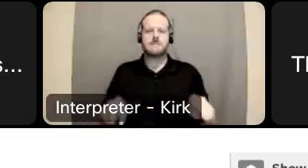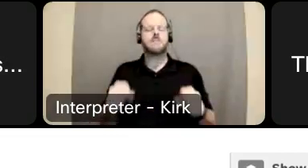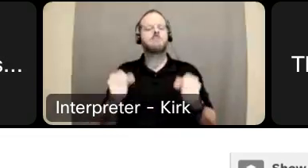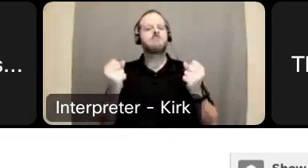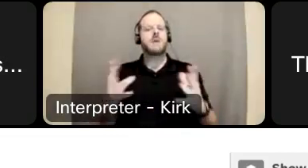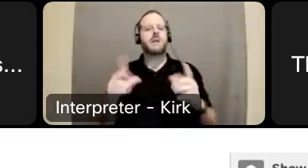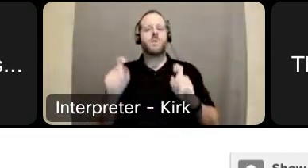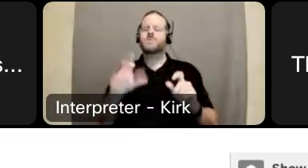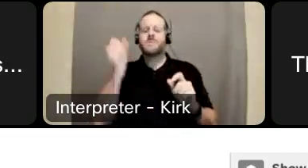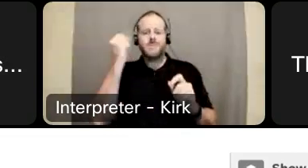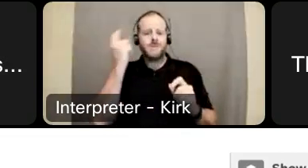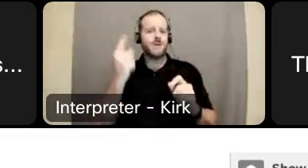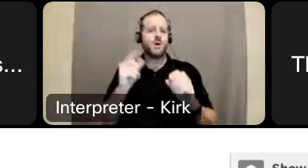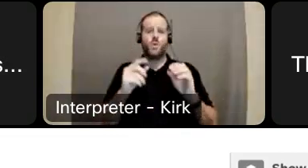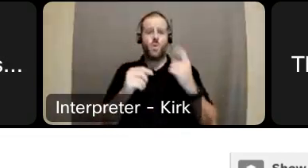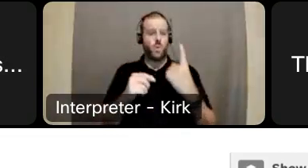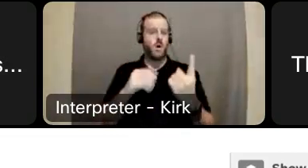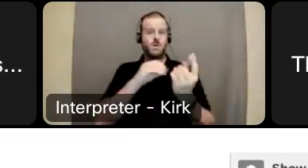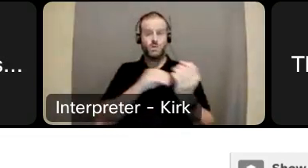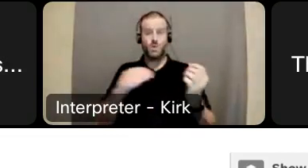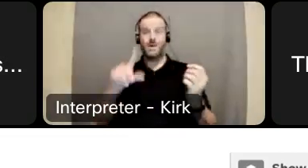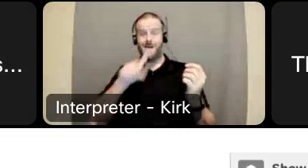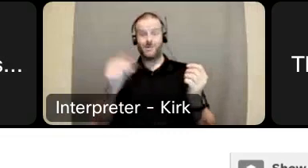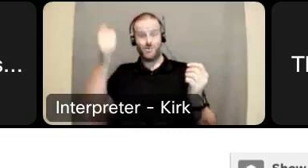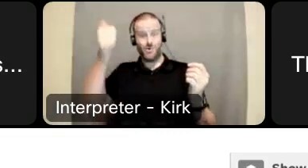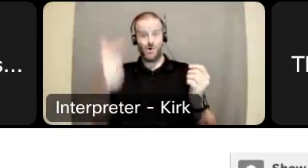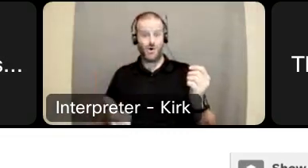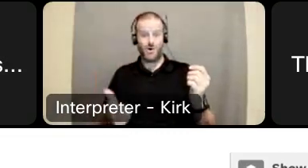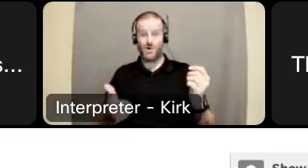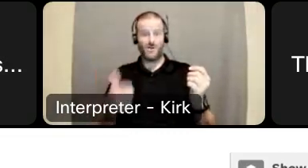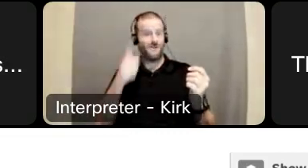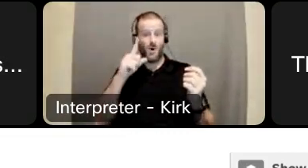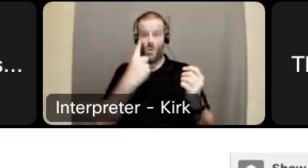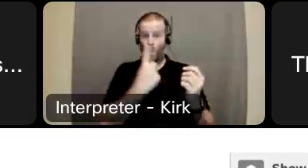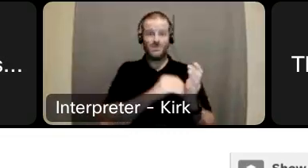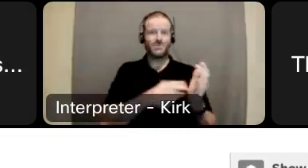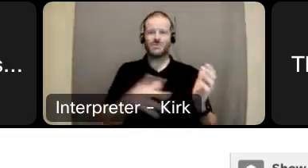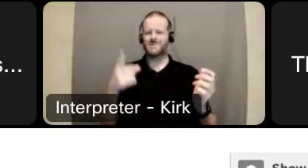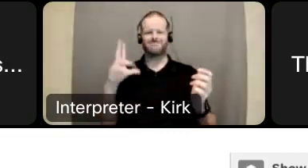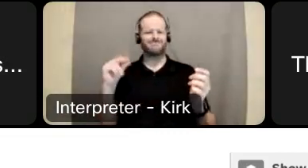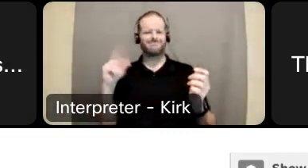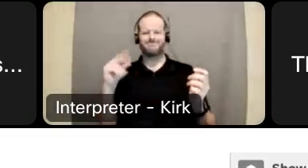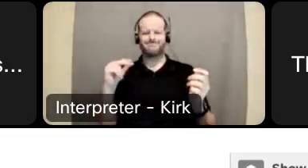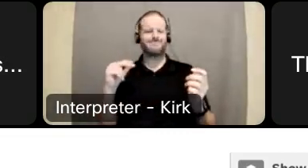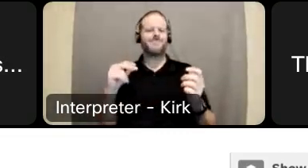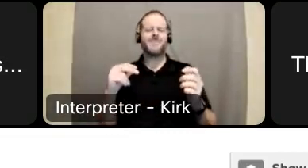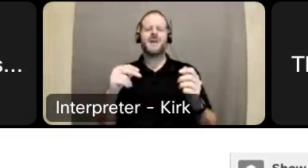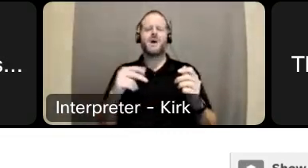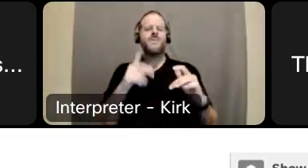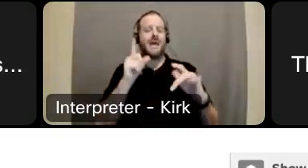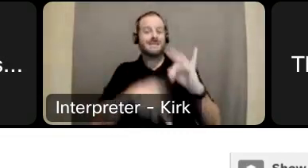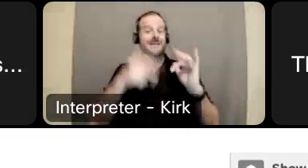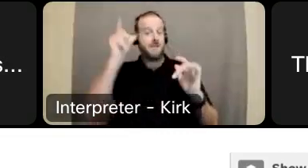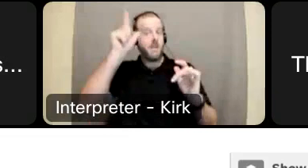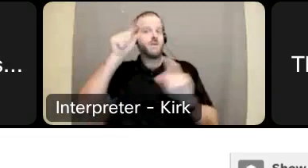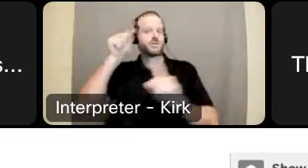no student will have to have answers for all of these questions. With the skip logic, there's more questions in here than